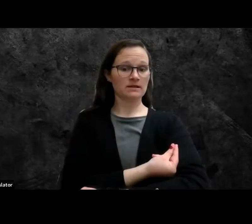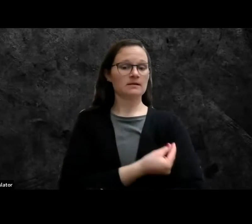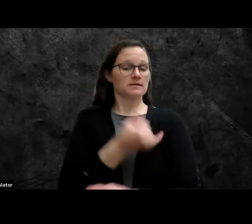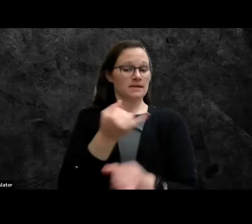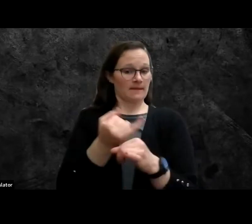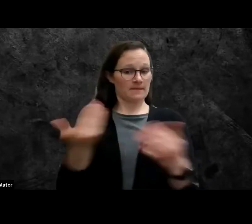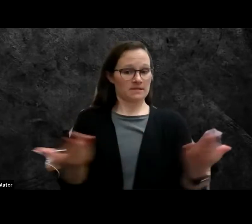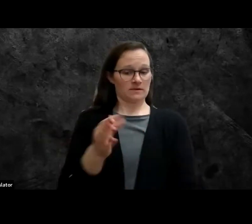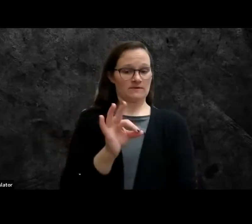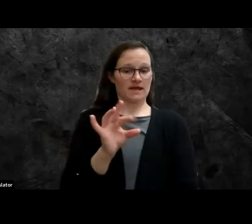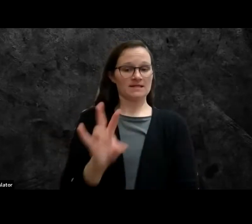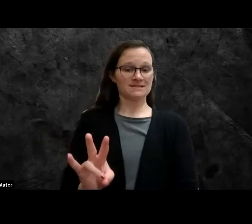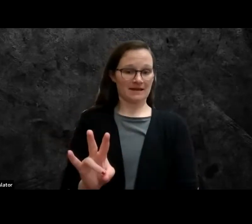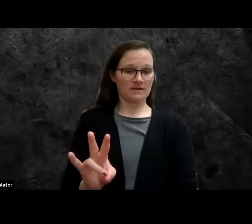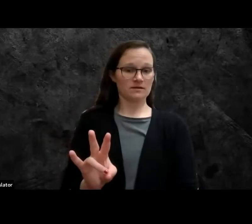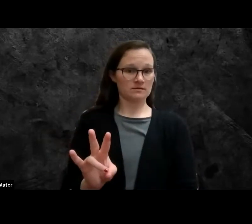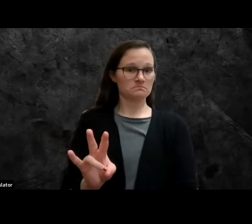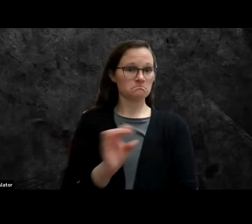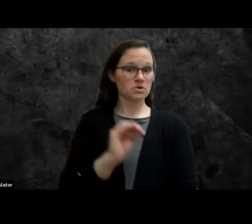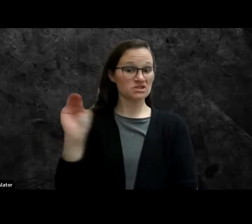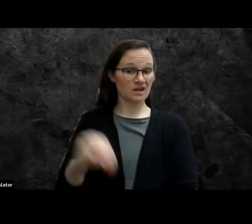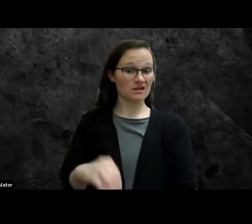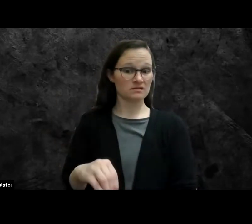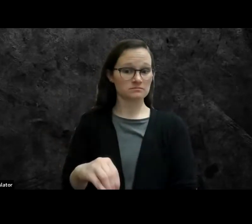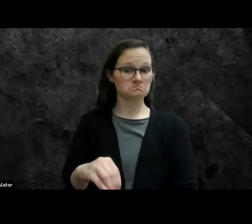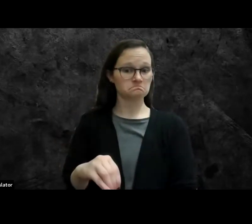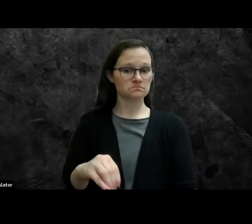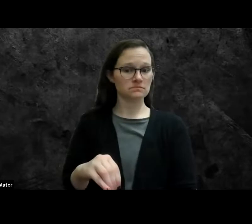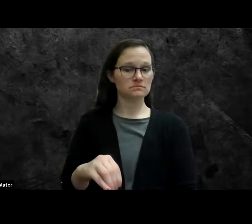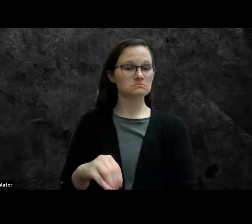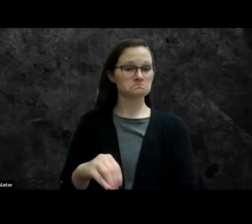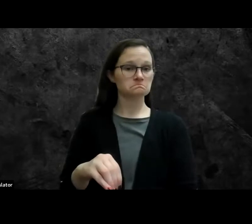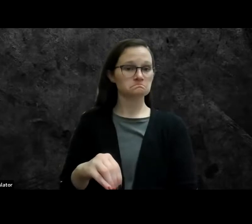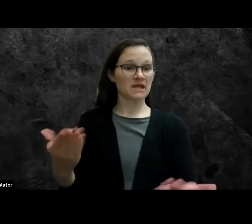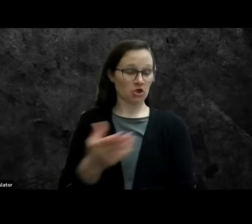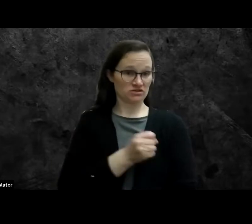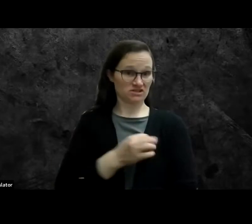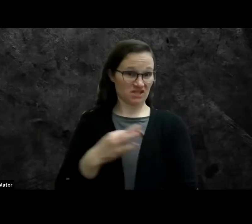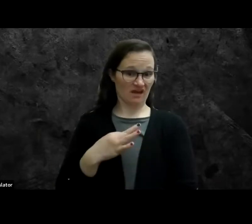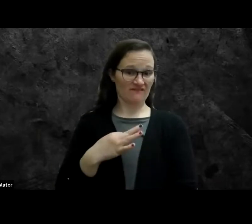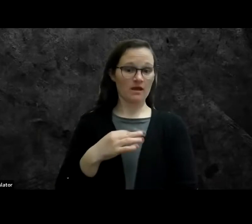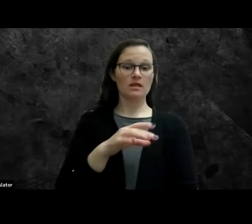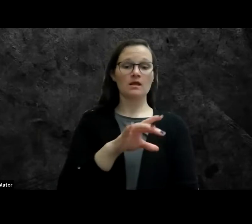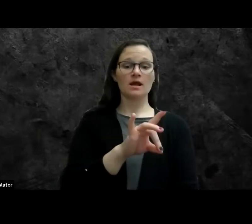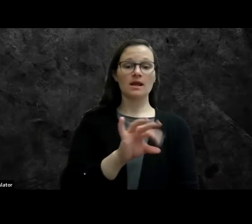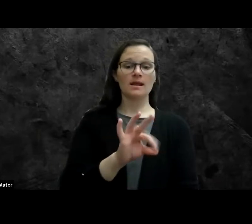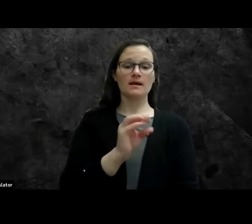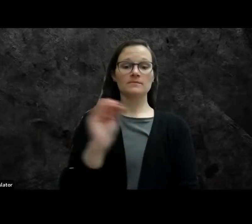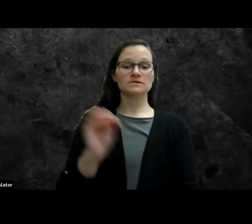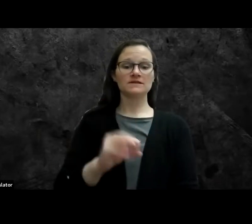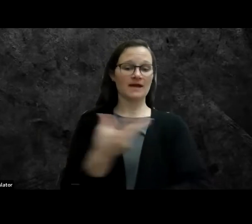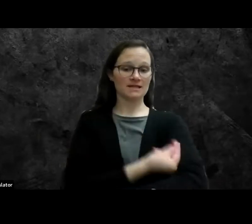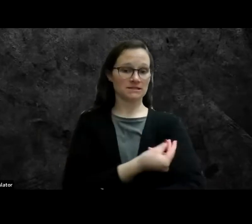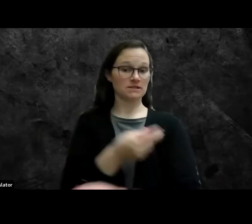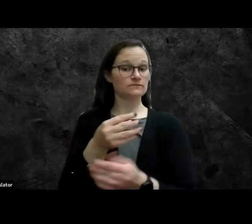and our students are 89% vaccinated, 99% compliant, I might add, because we give them the option to test. So we